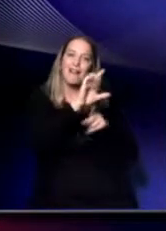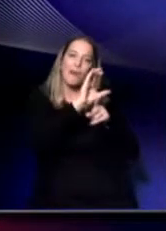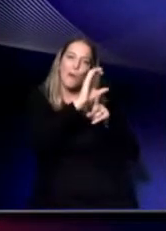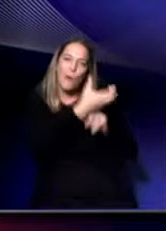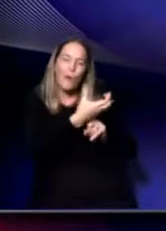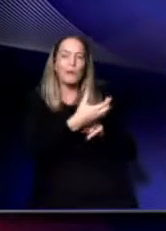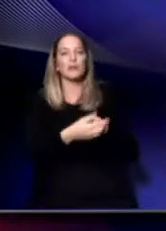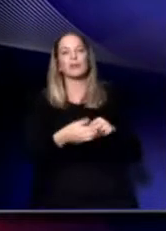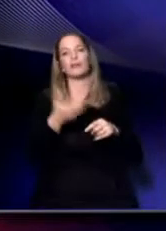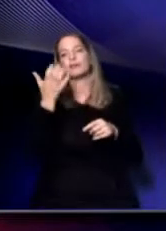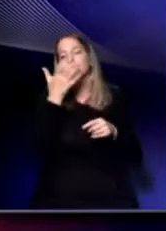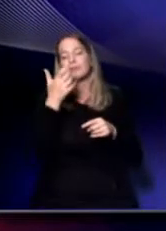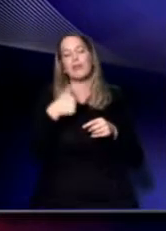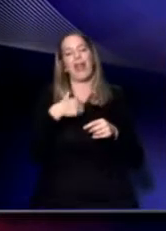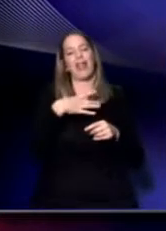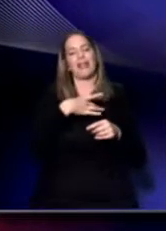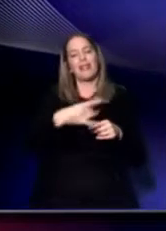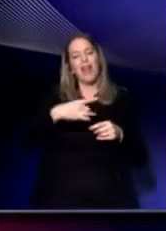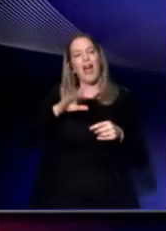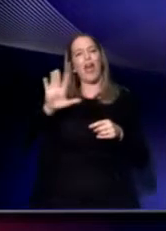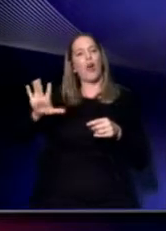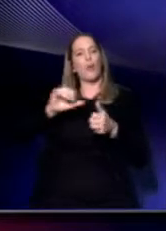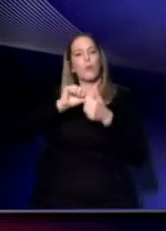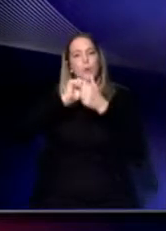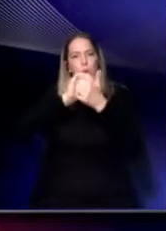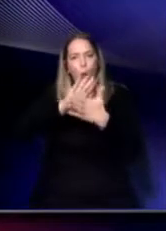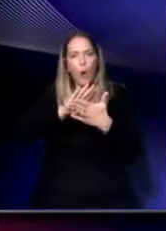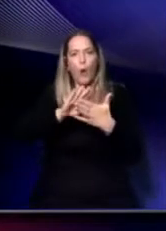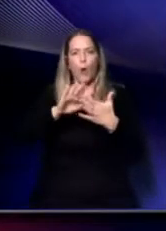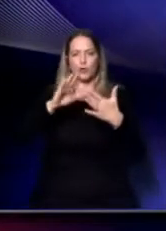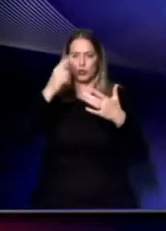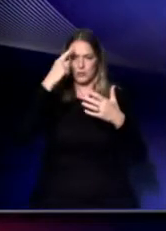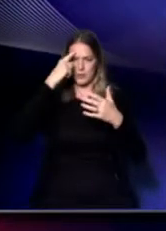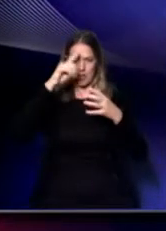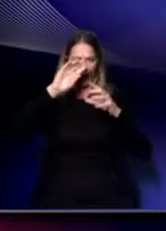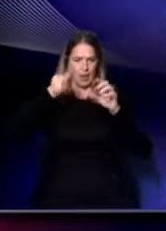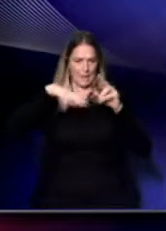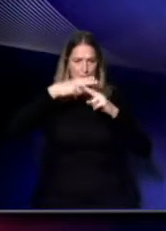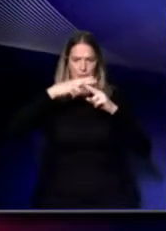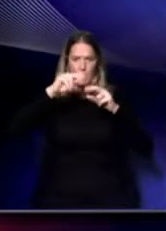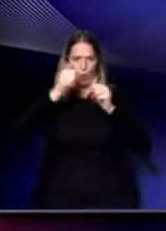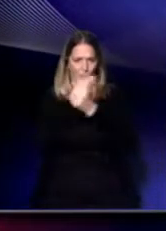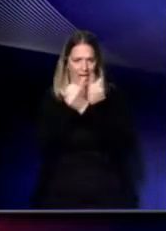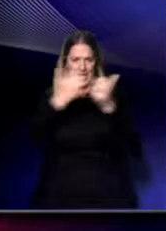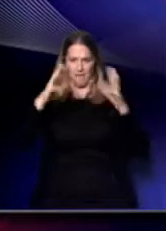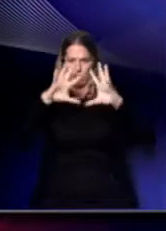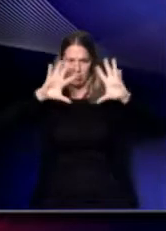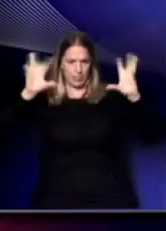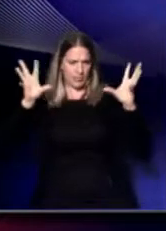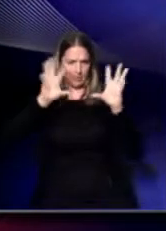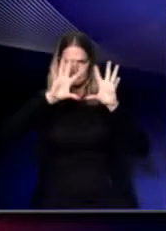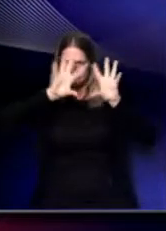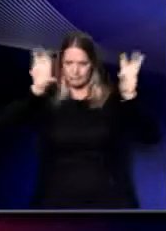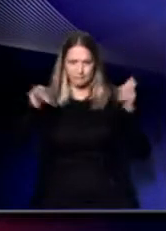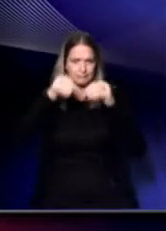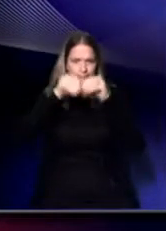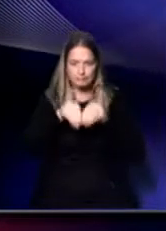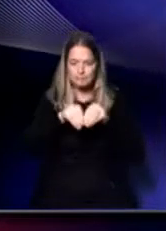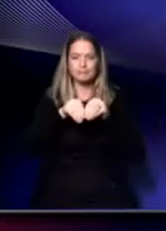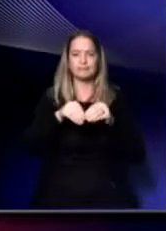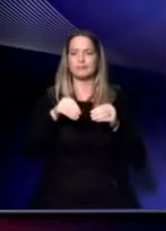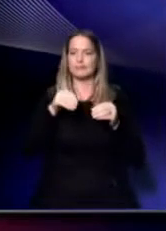to everything that needs to be done and the direction to go. I really appreciate Nancy Alexander's